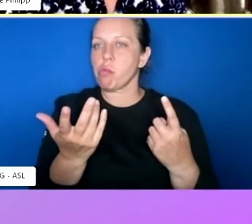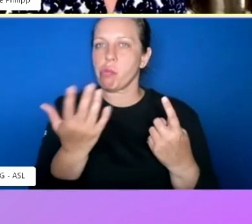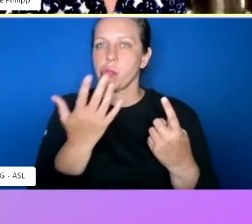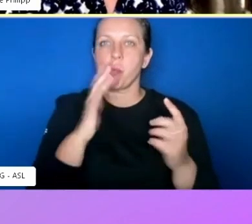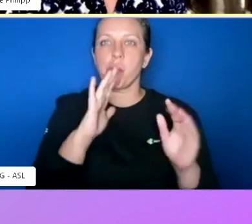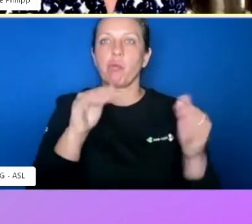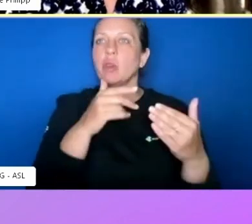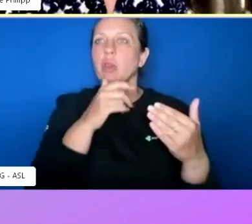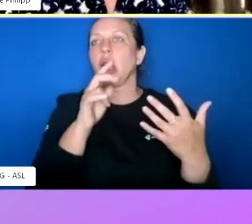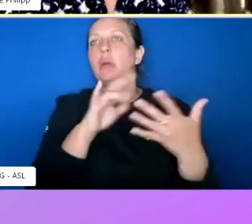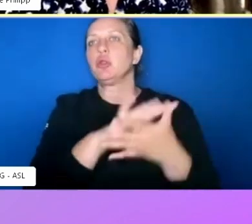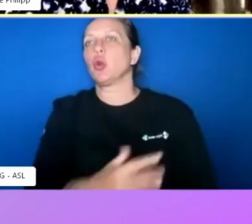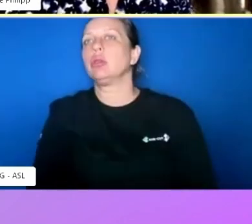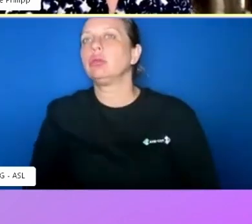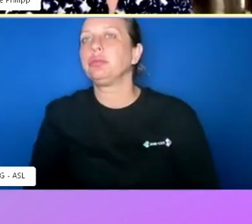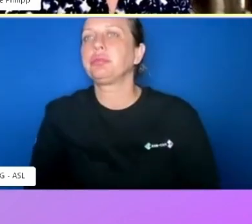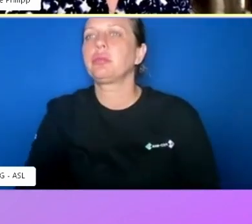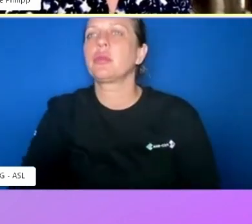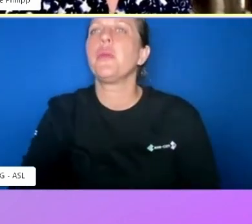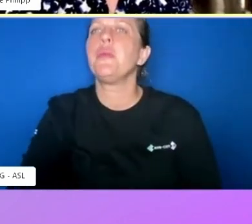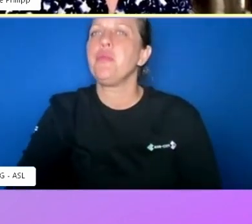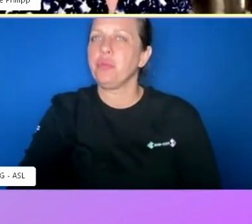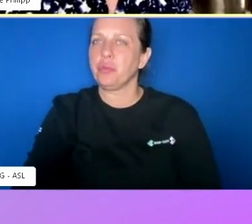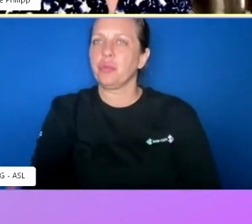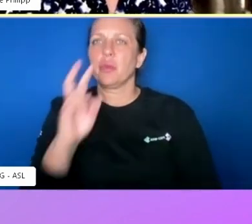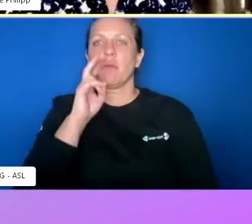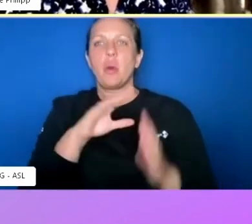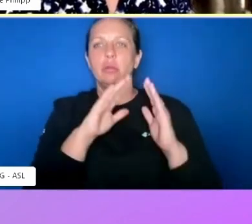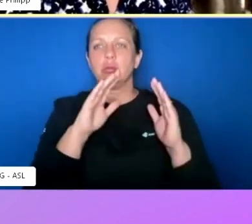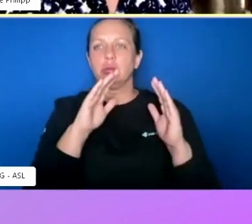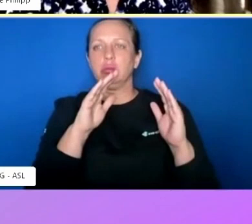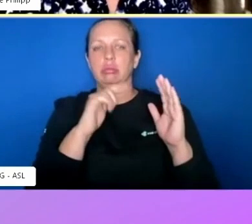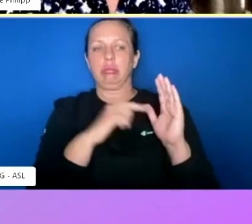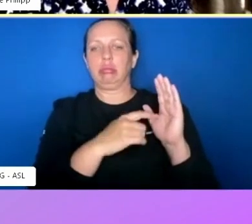focus not obscured, focus appearance requires,